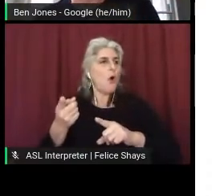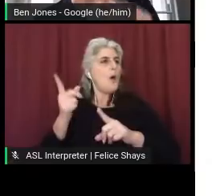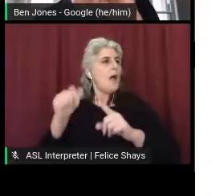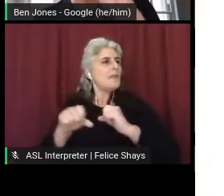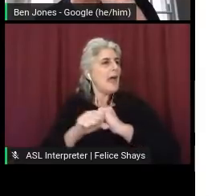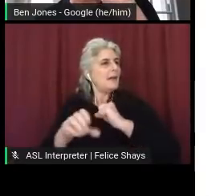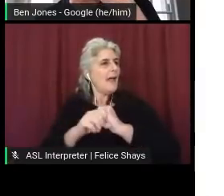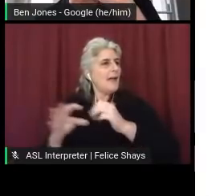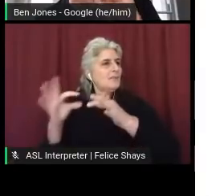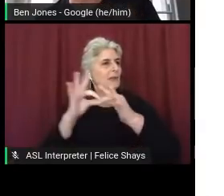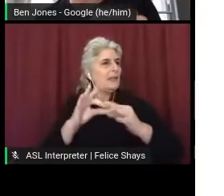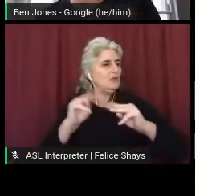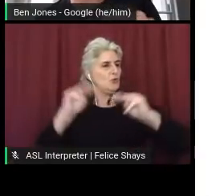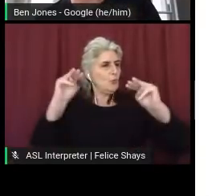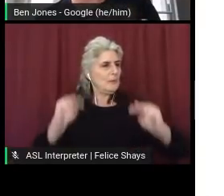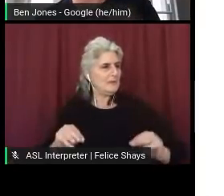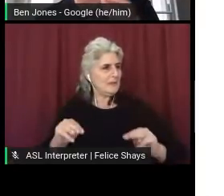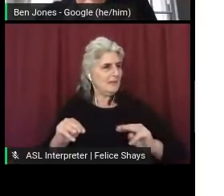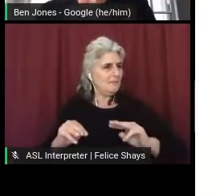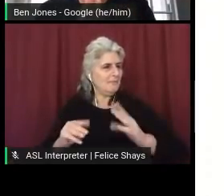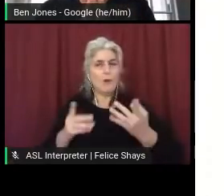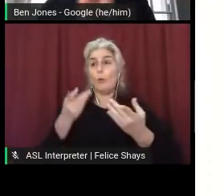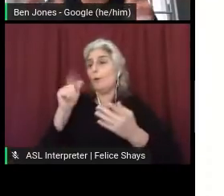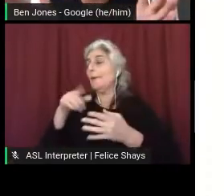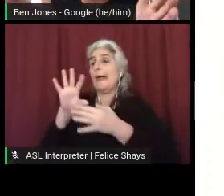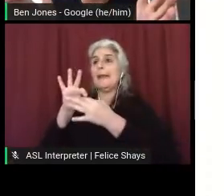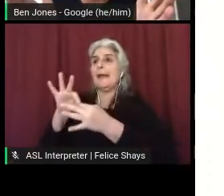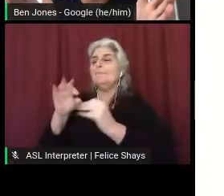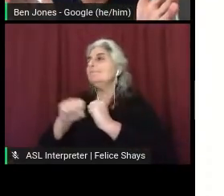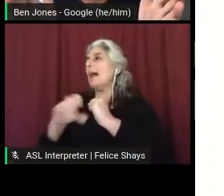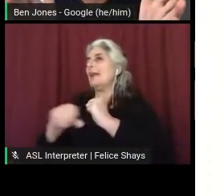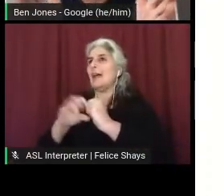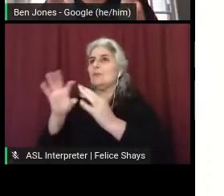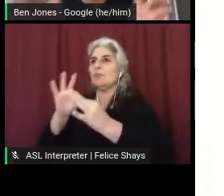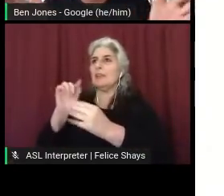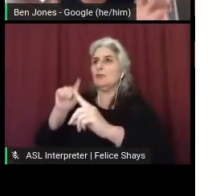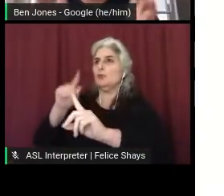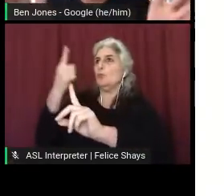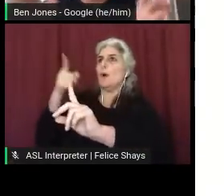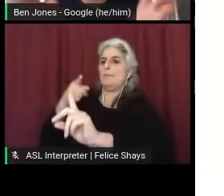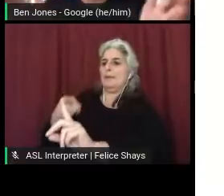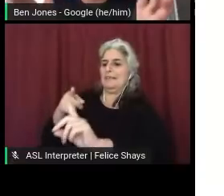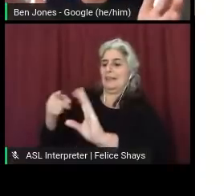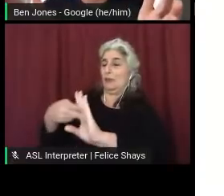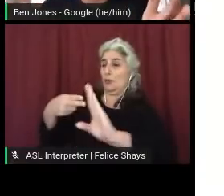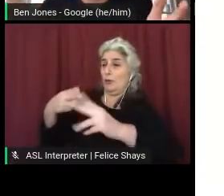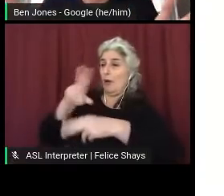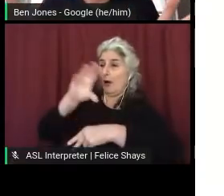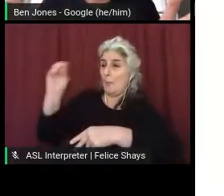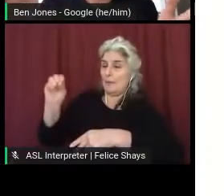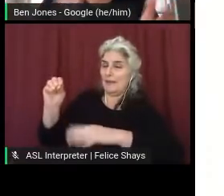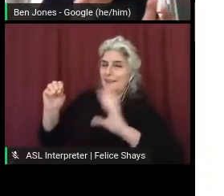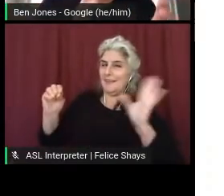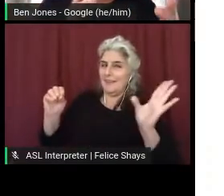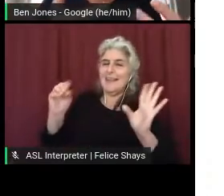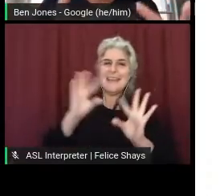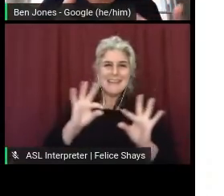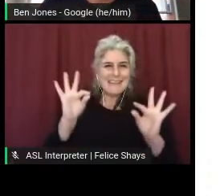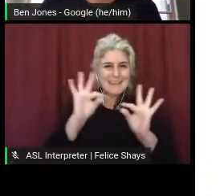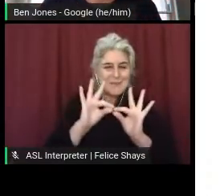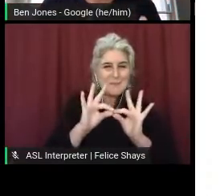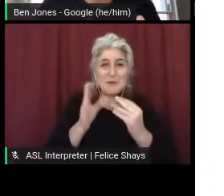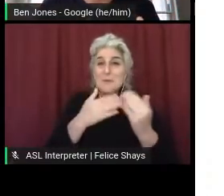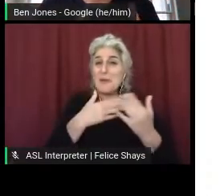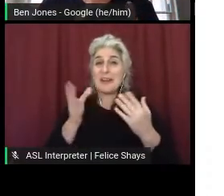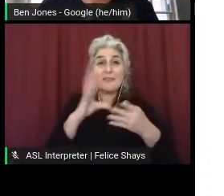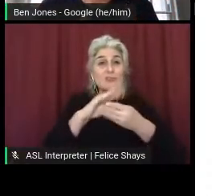you, and you need to be recognizably you. And as you think about where you take communications risk, staying closer to